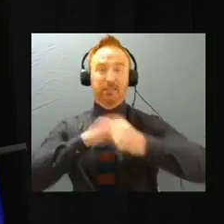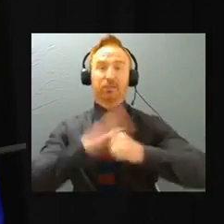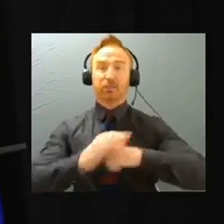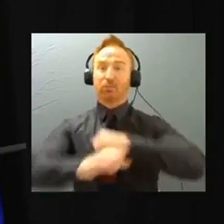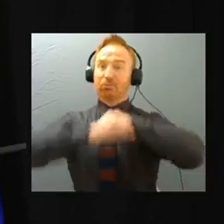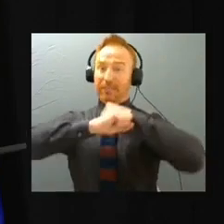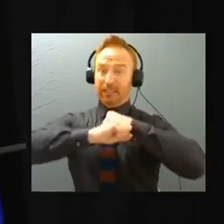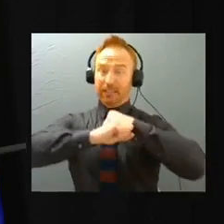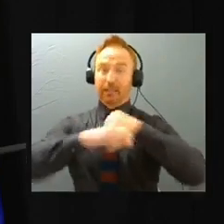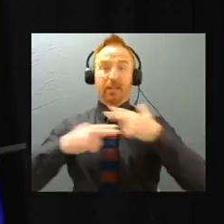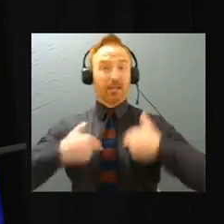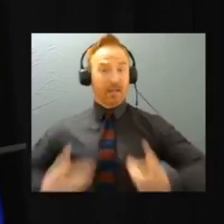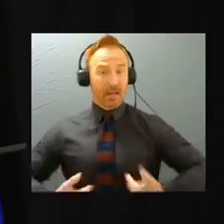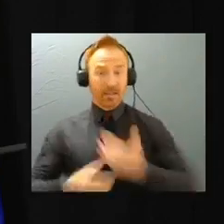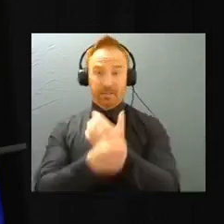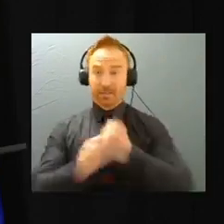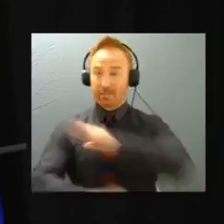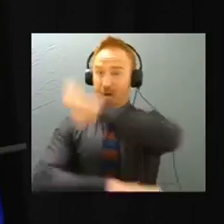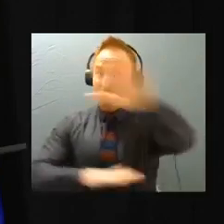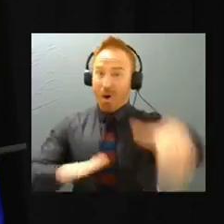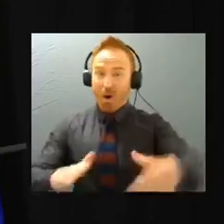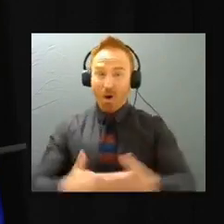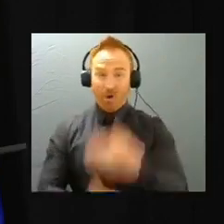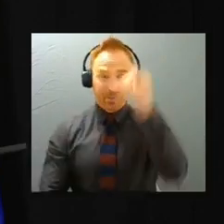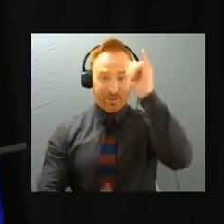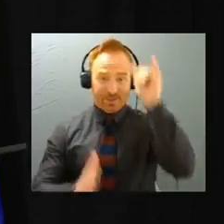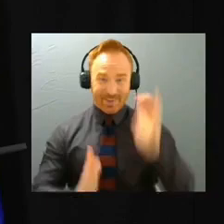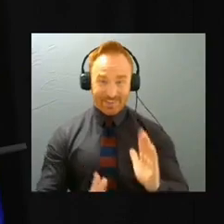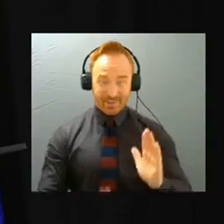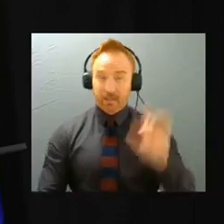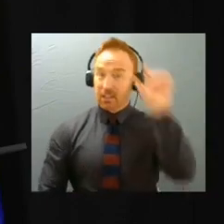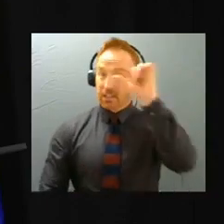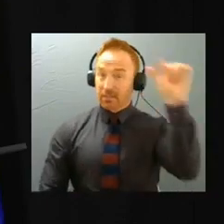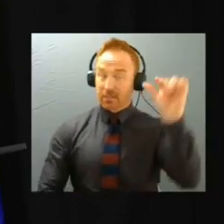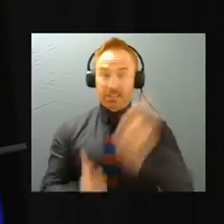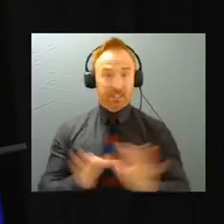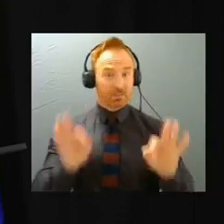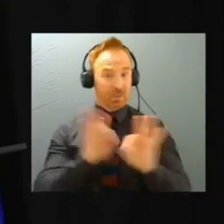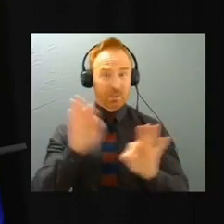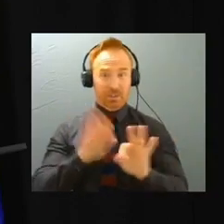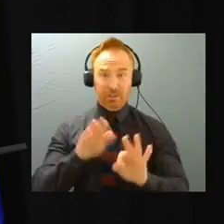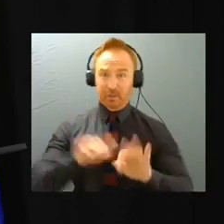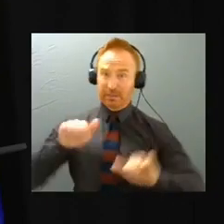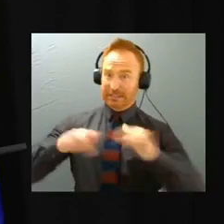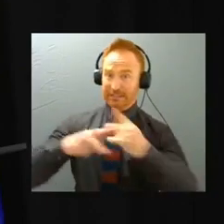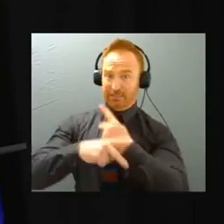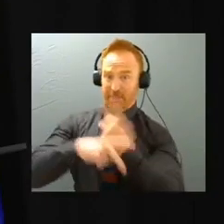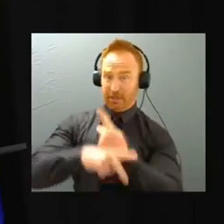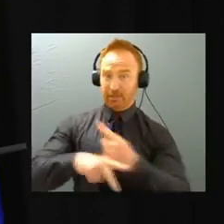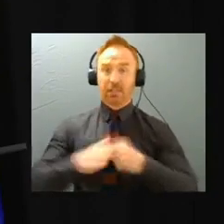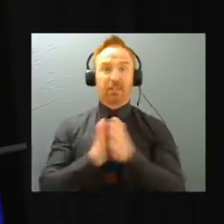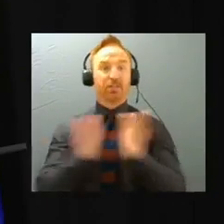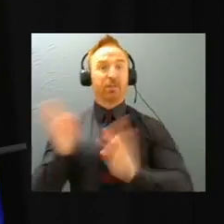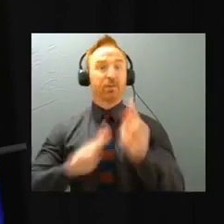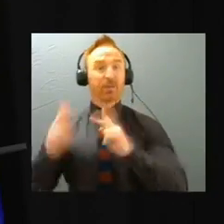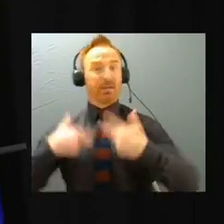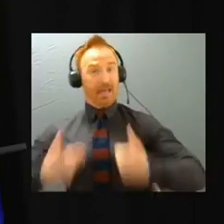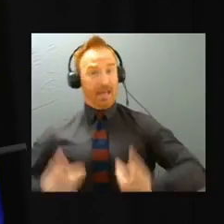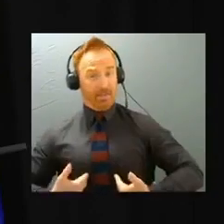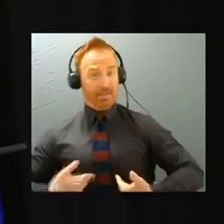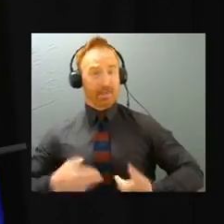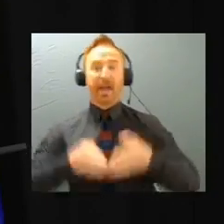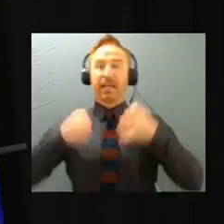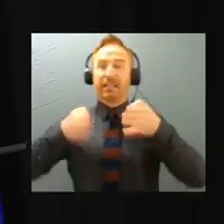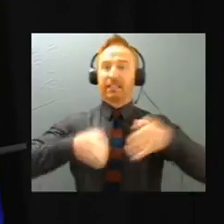Yukoners. As a government, we need to strike a balance between public health and individual rights, and we have done this in the least intrusive